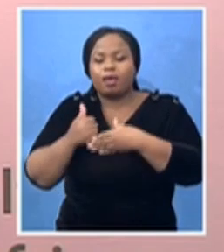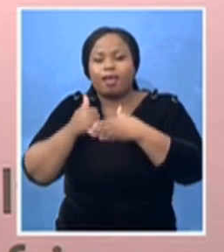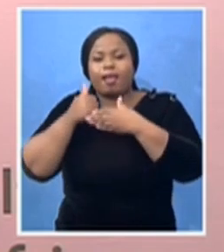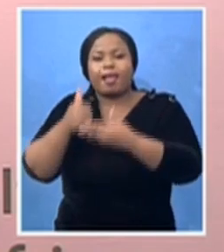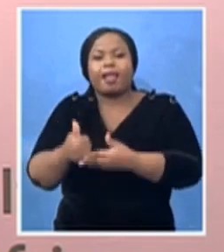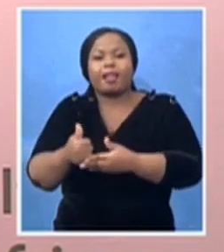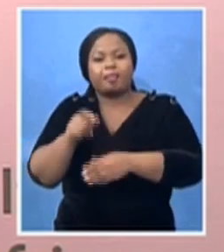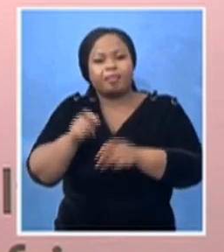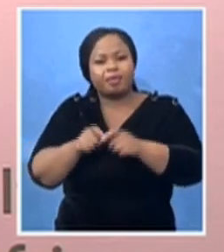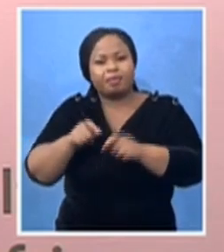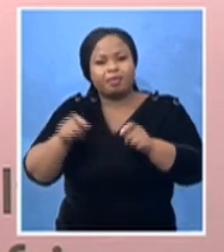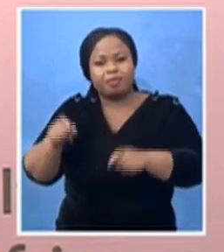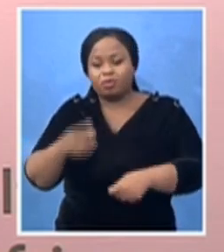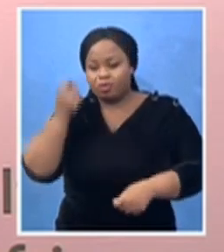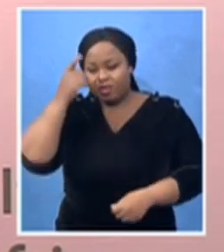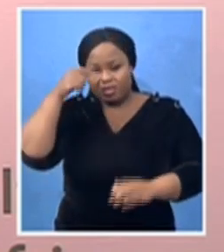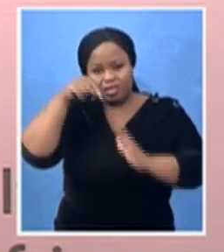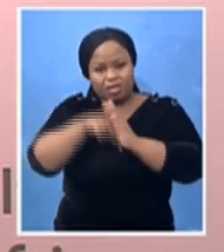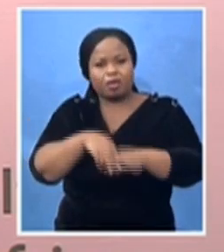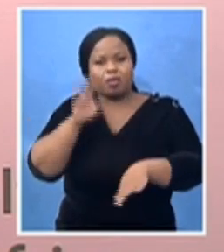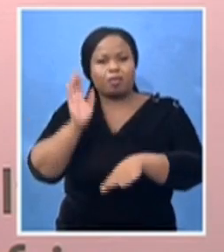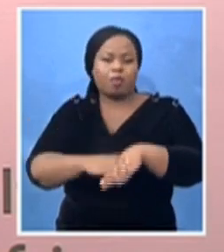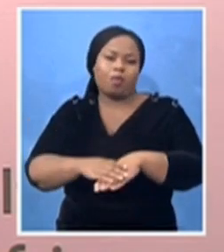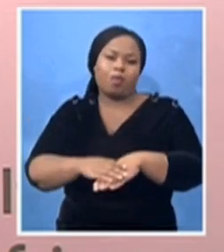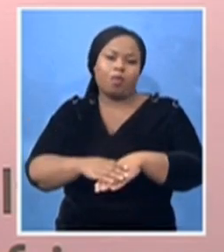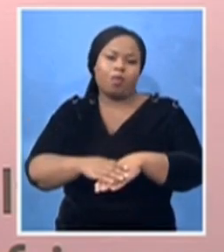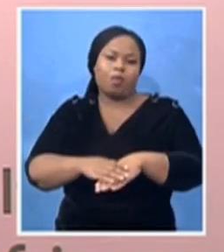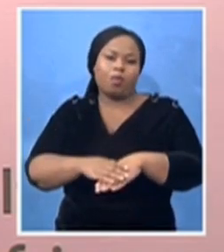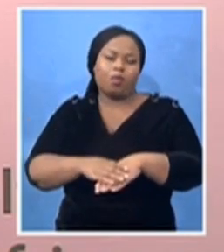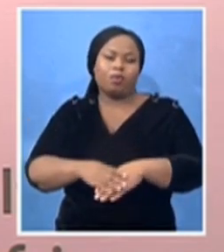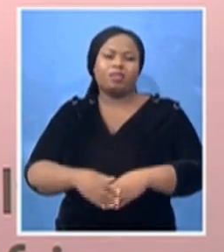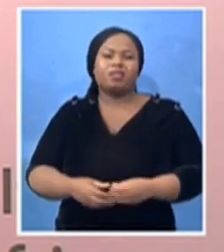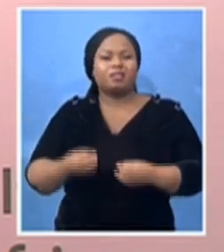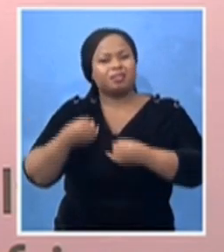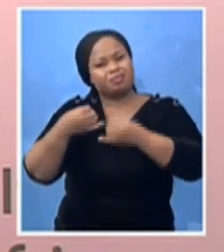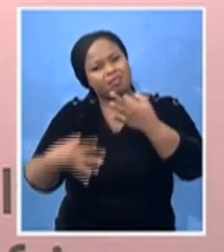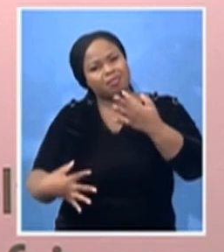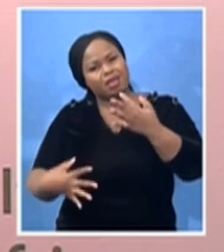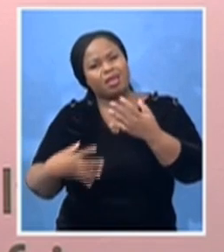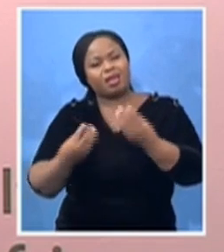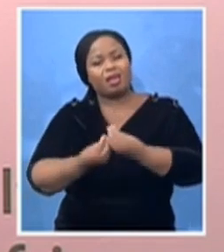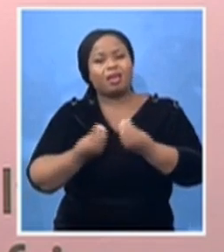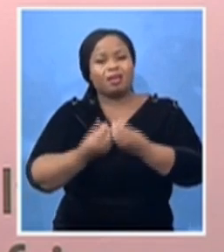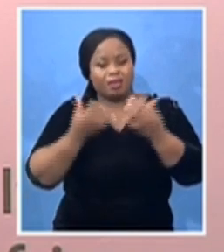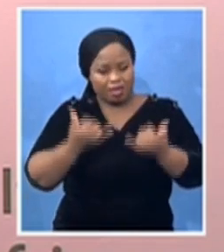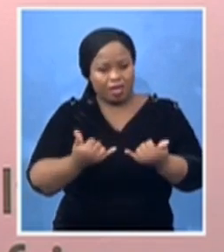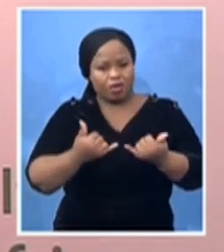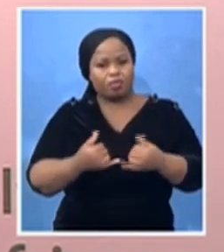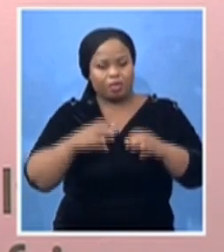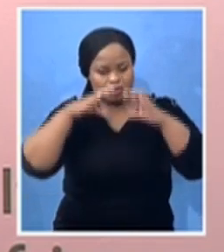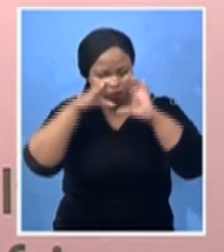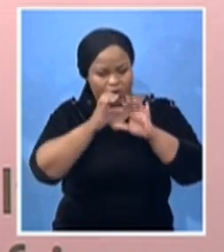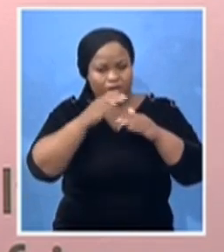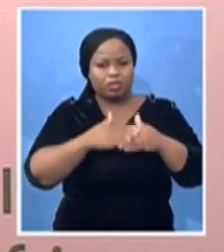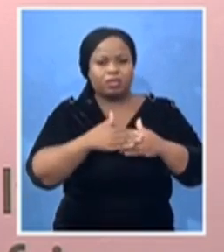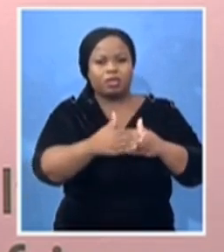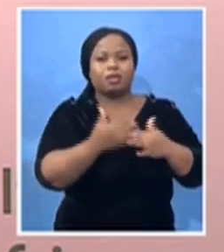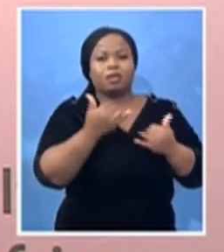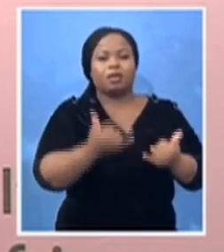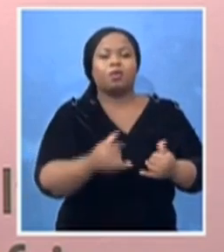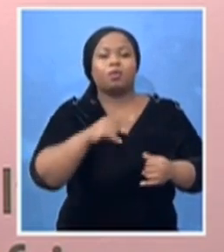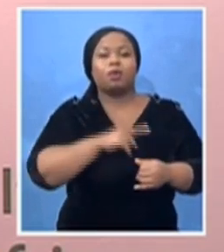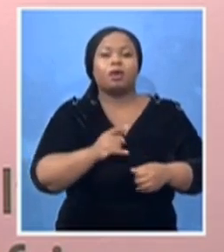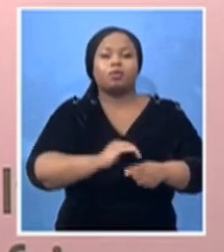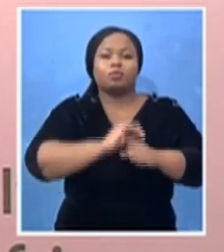that there are many things that we need to now forego because we're trying to protect each other. It was